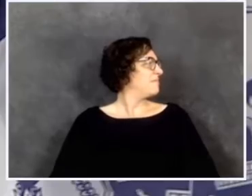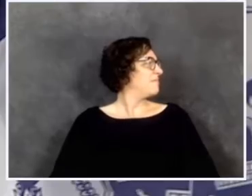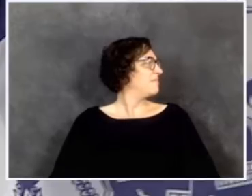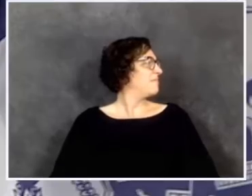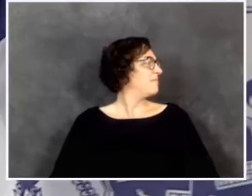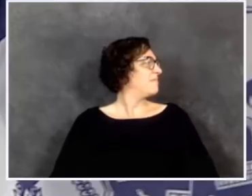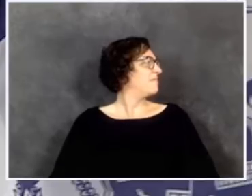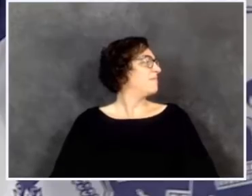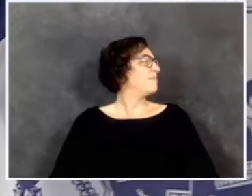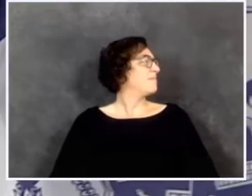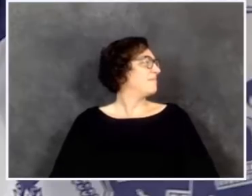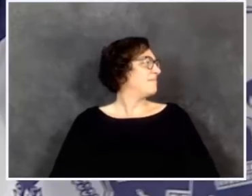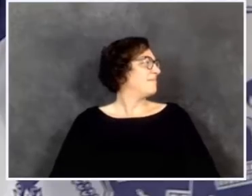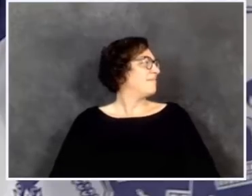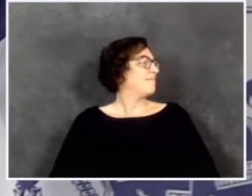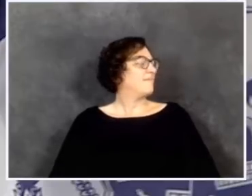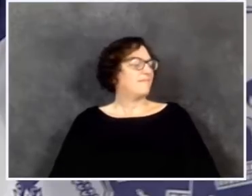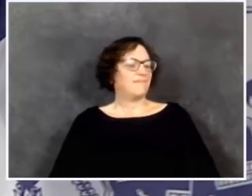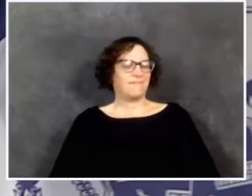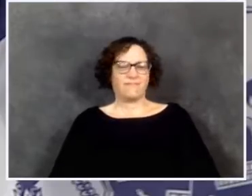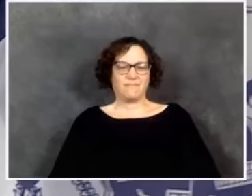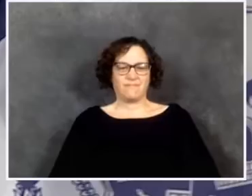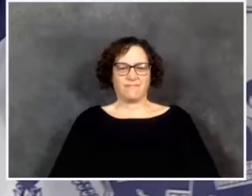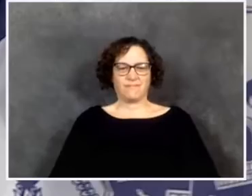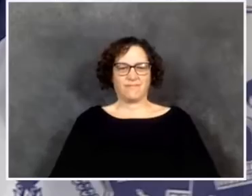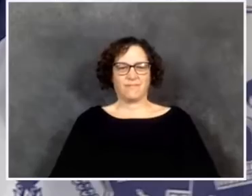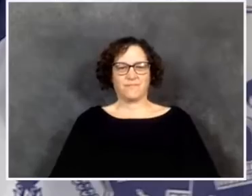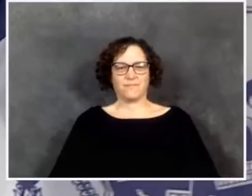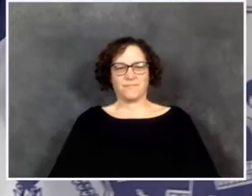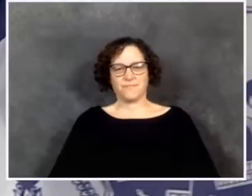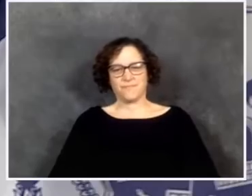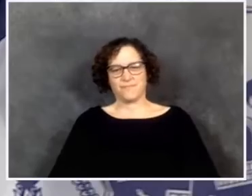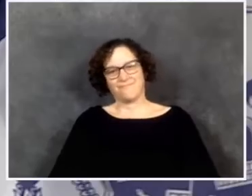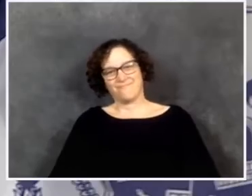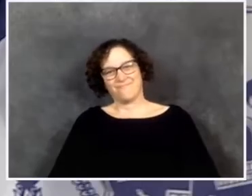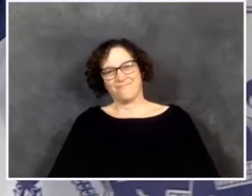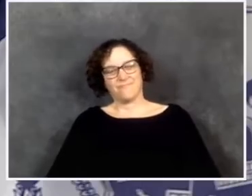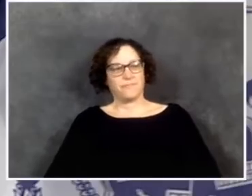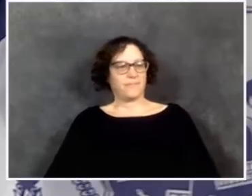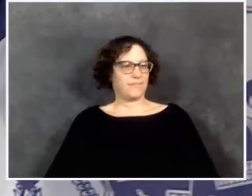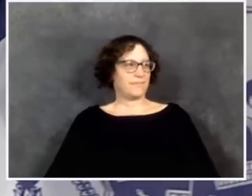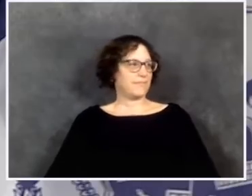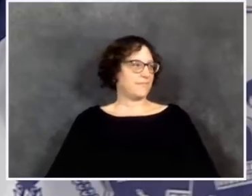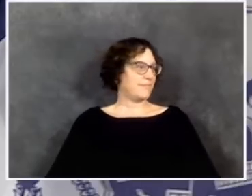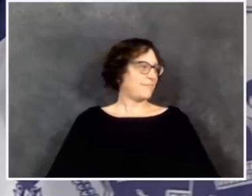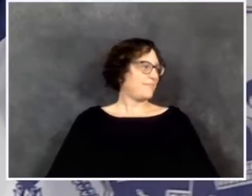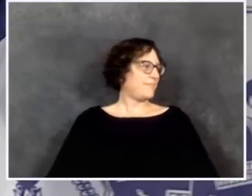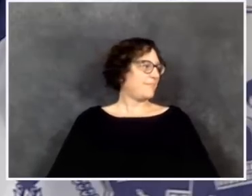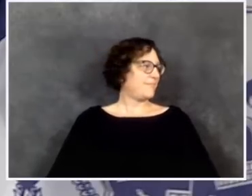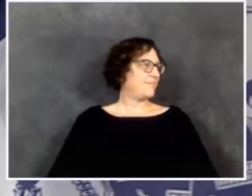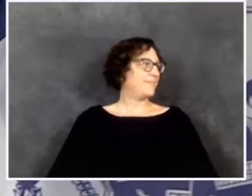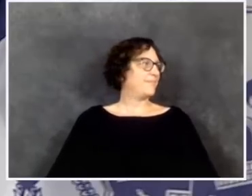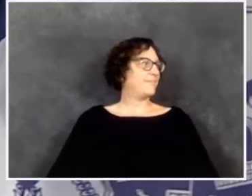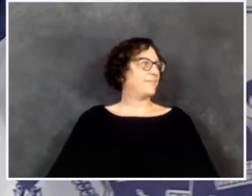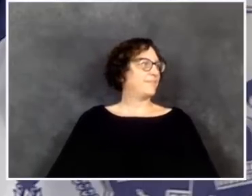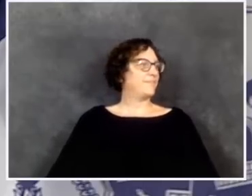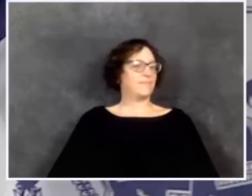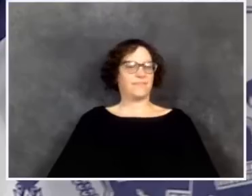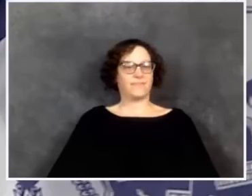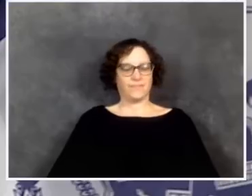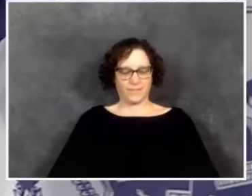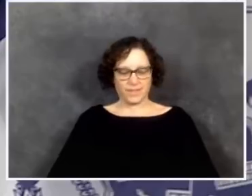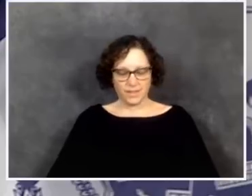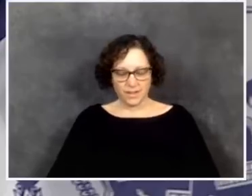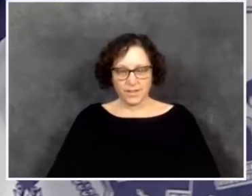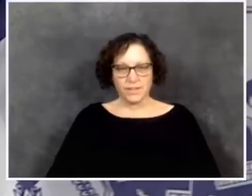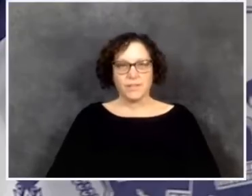podemos ayudarlos a ellos si seguimos manteniendo la